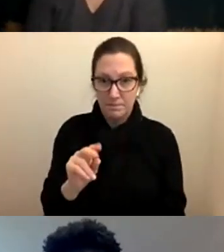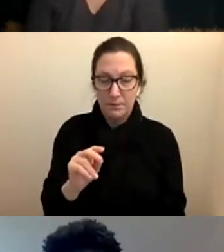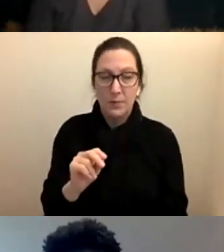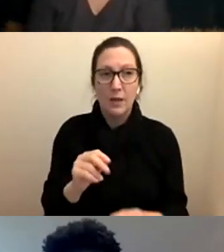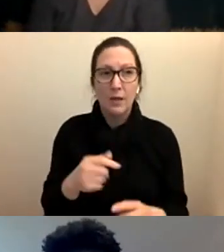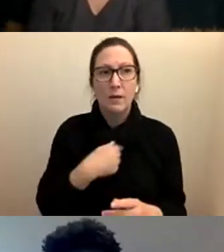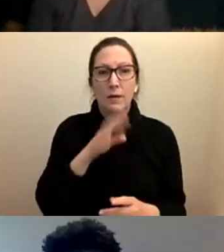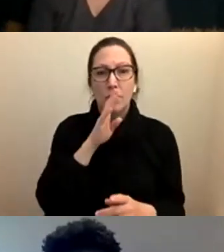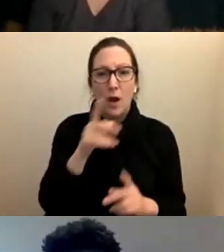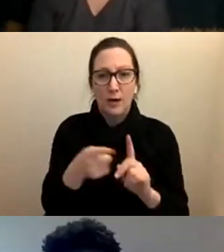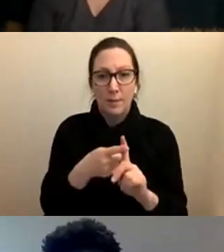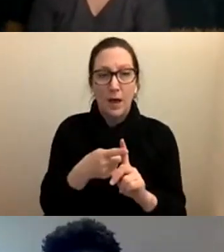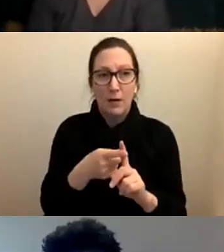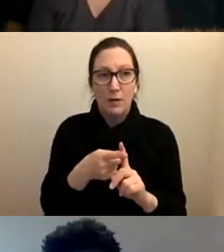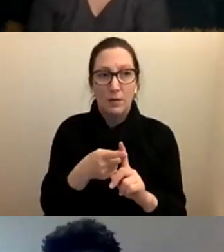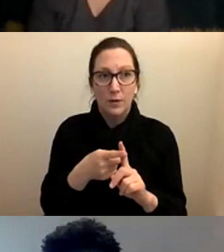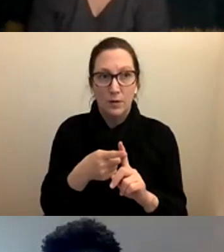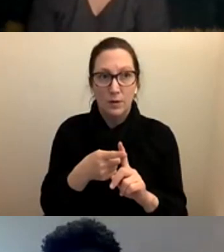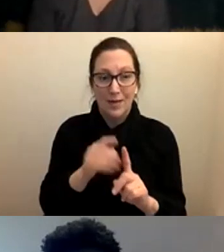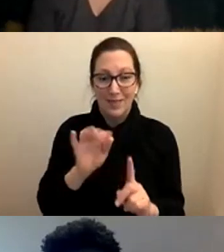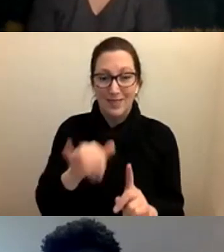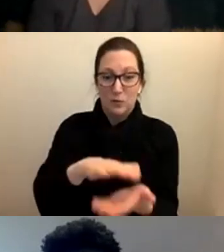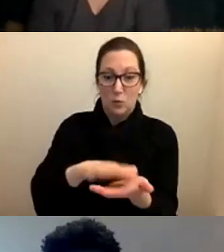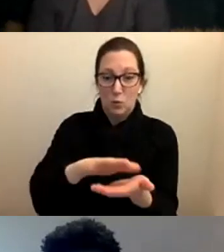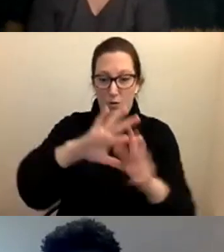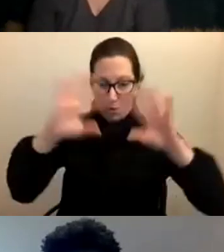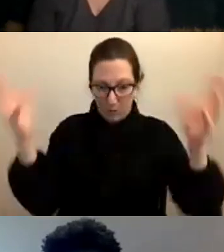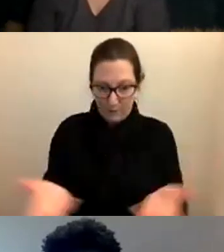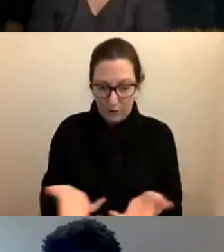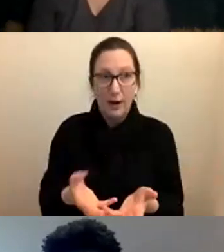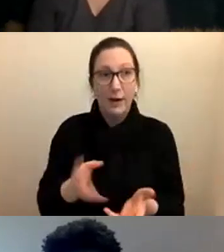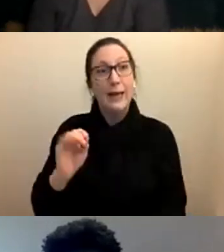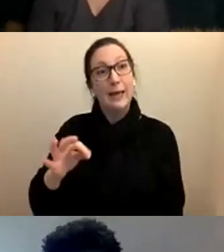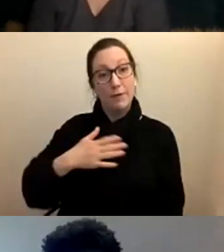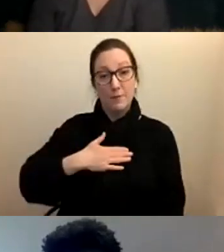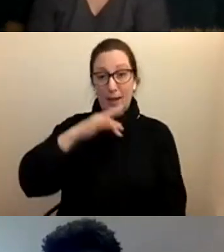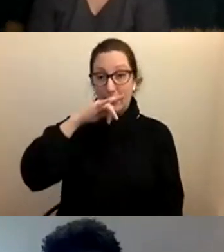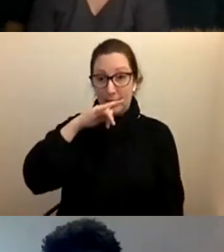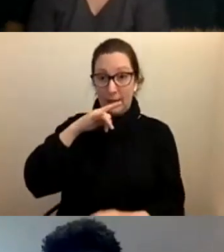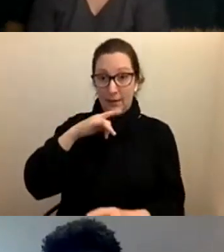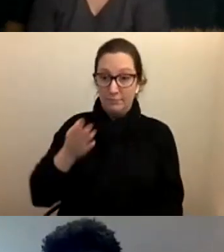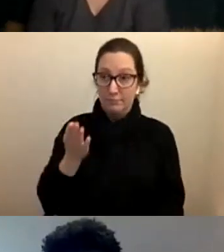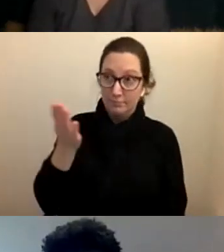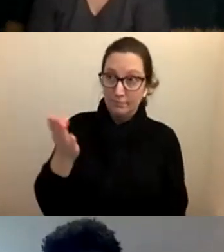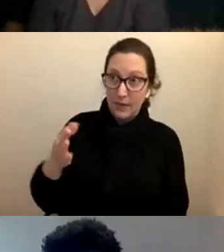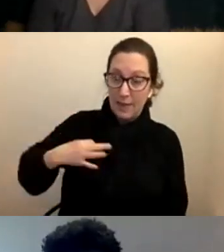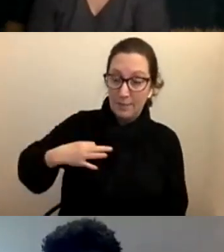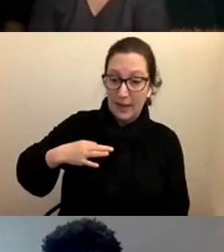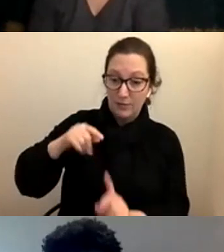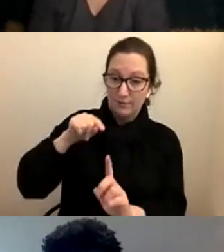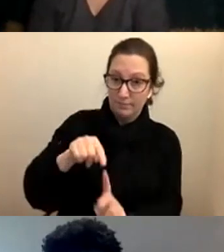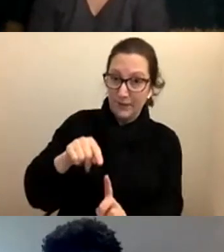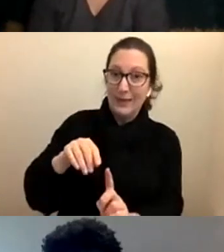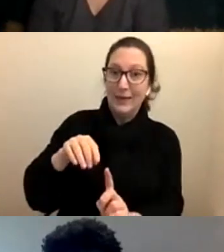about if a student, right, of the school. If my child submits an application and they're in the top X percent of